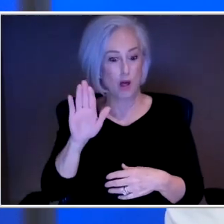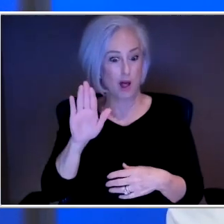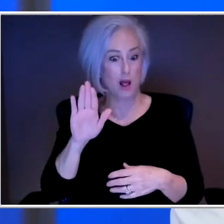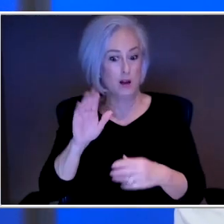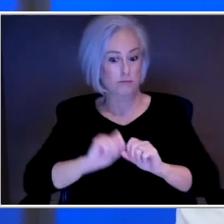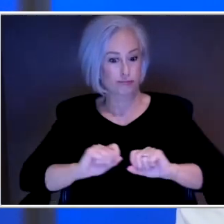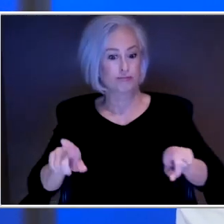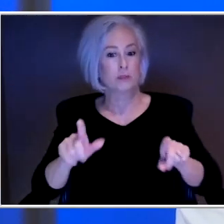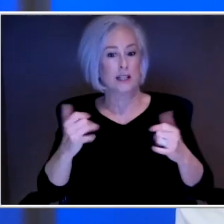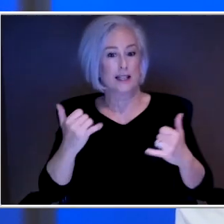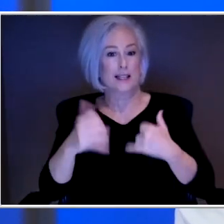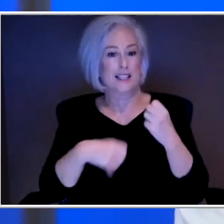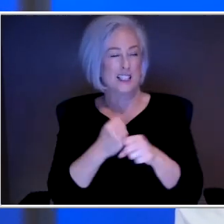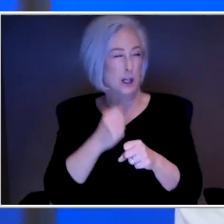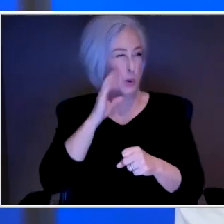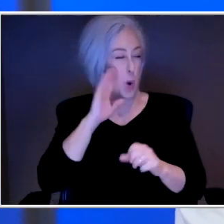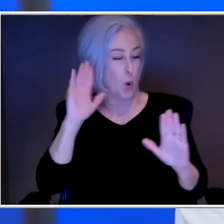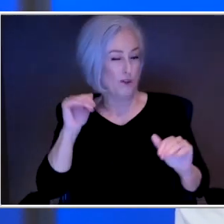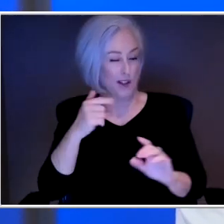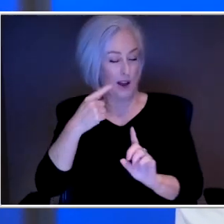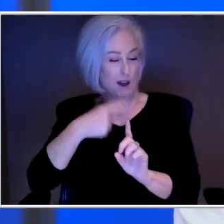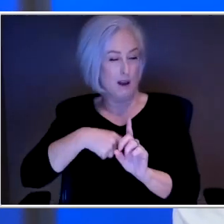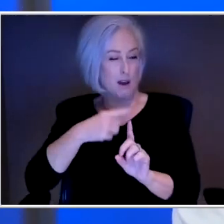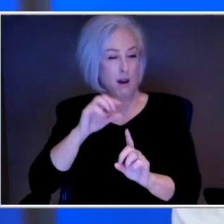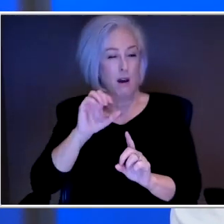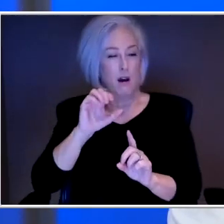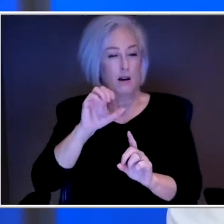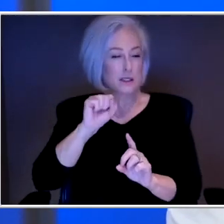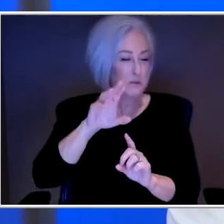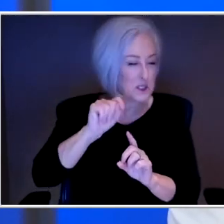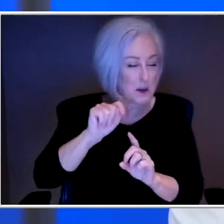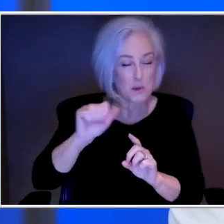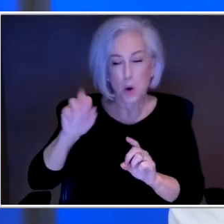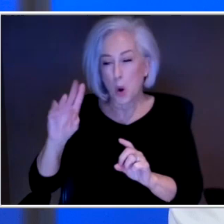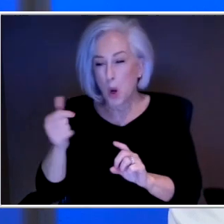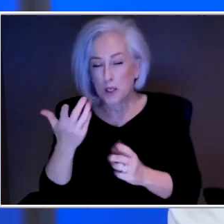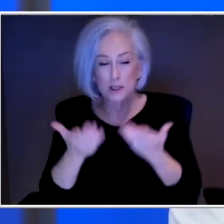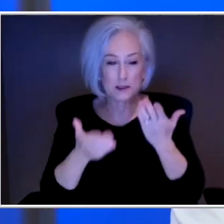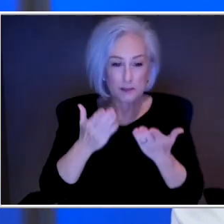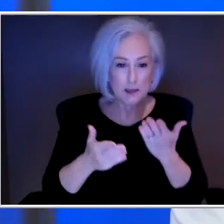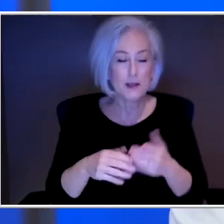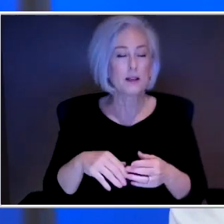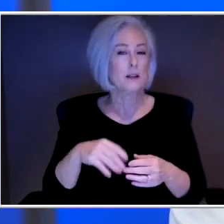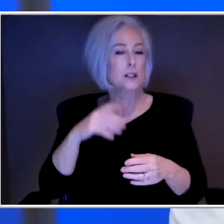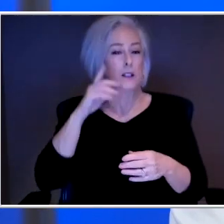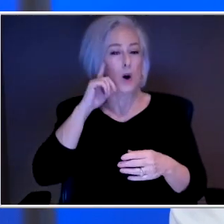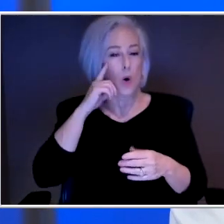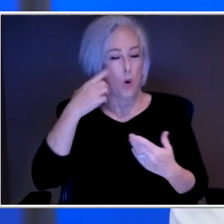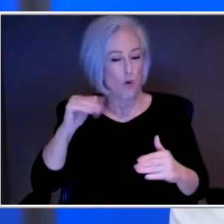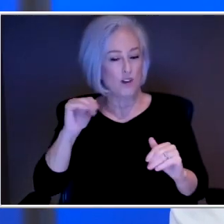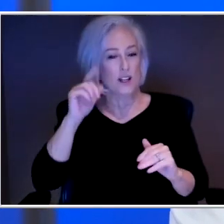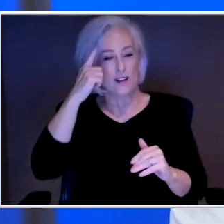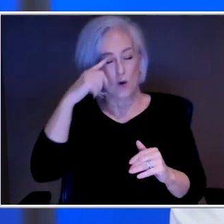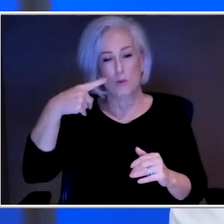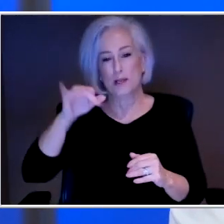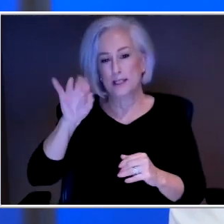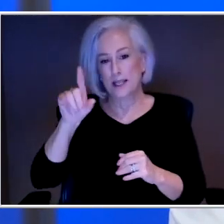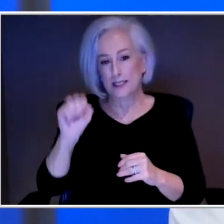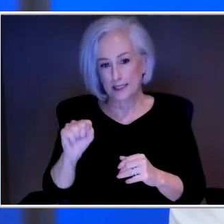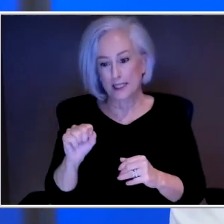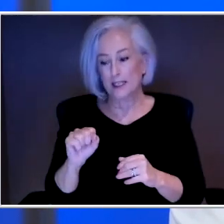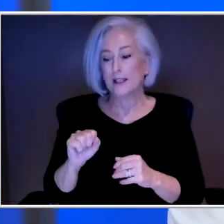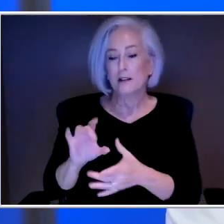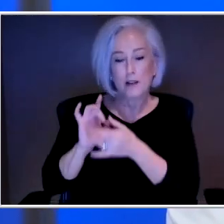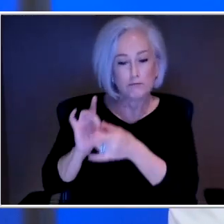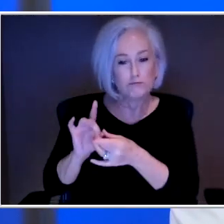August, September, and that's hopefully going to be approved for PTSD. The MAPS Association has worked a ton with the VA administration